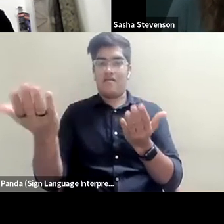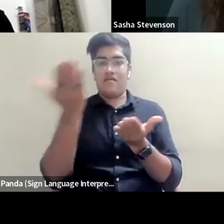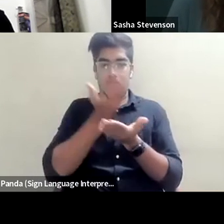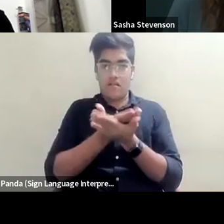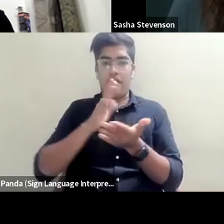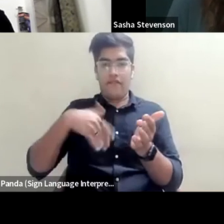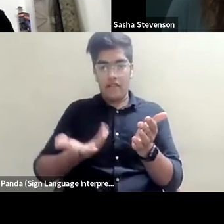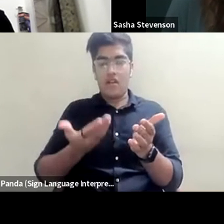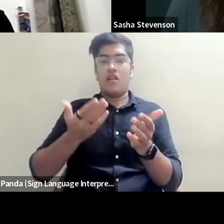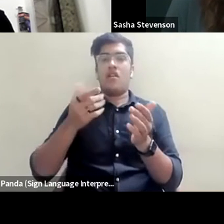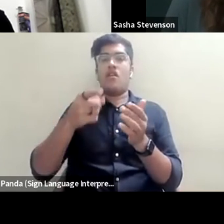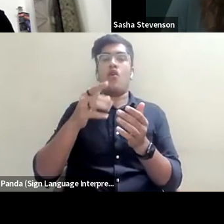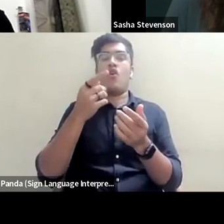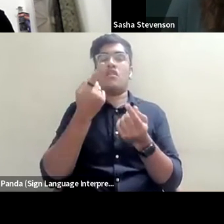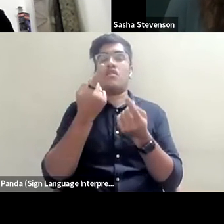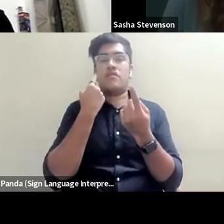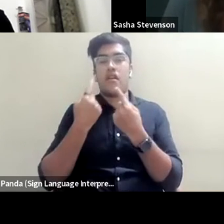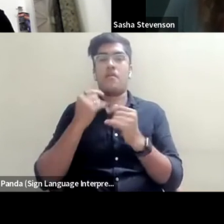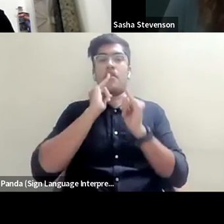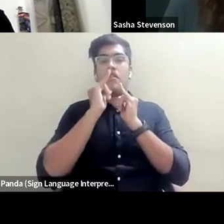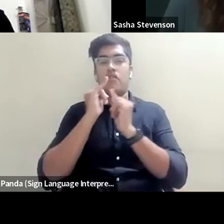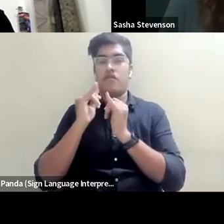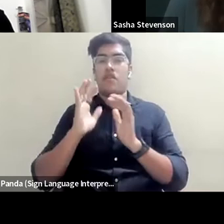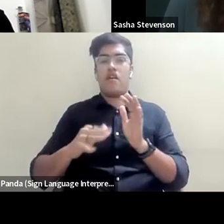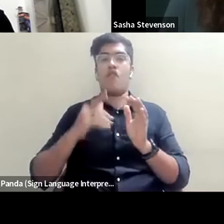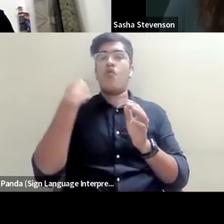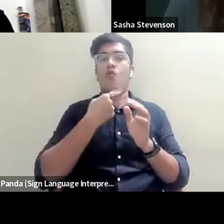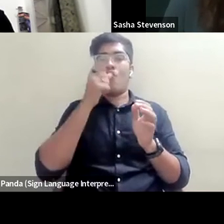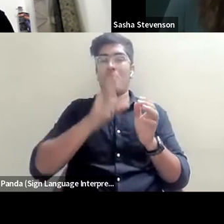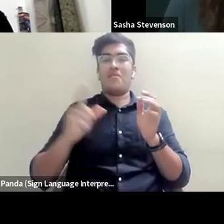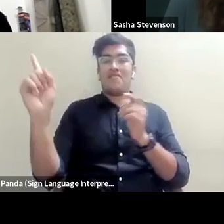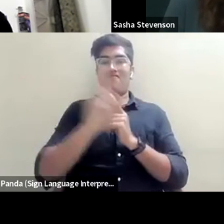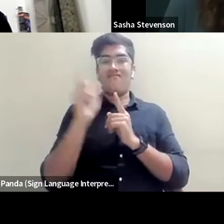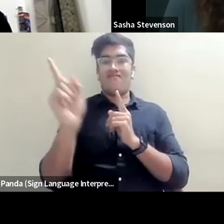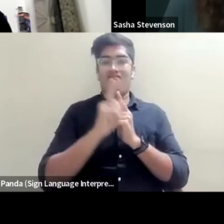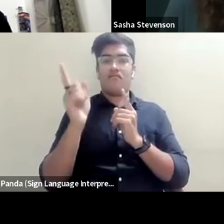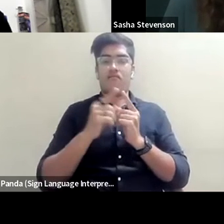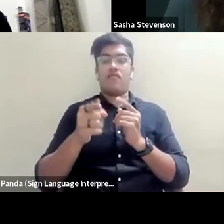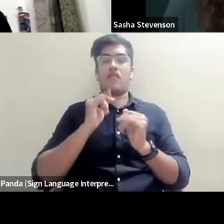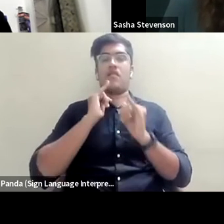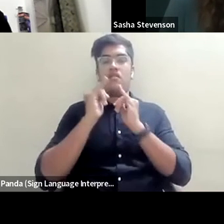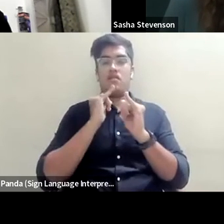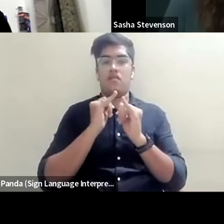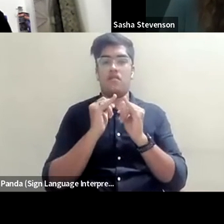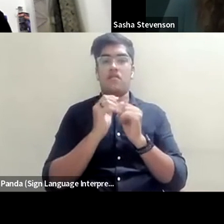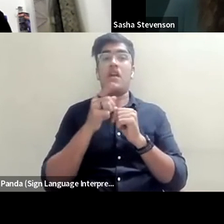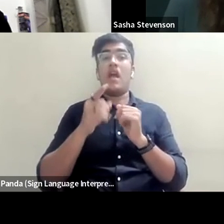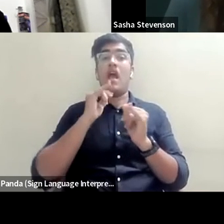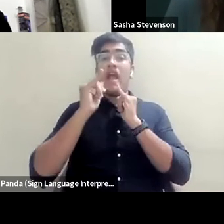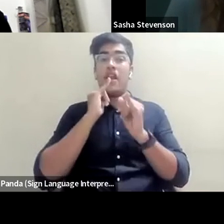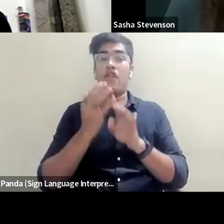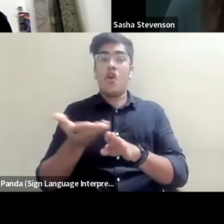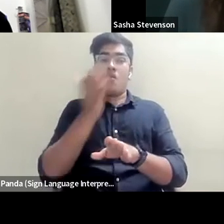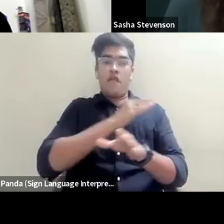hold interviews with the people who are nominated. Some people are excluded before